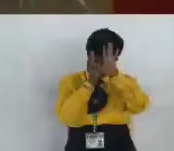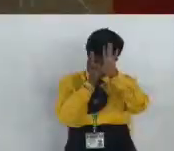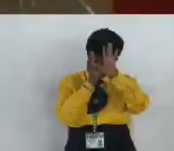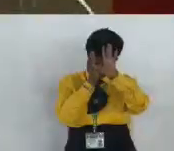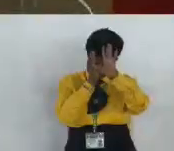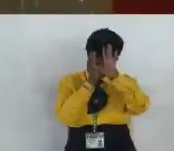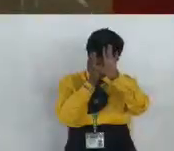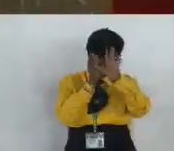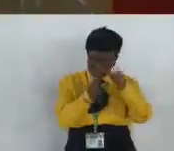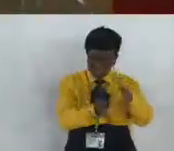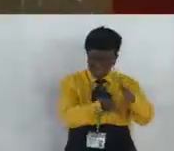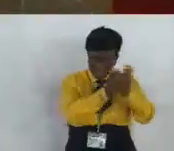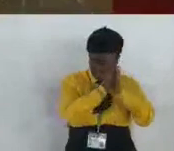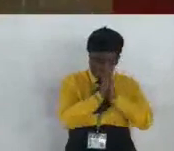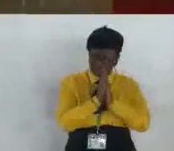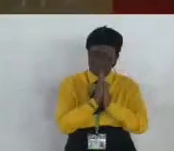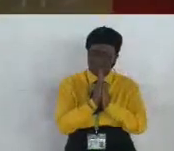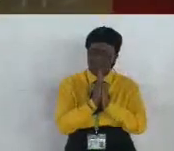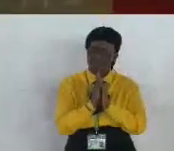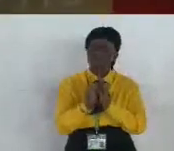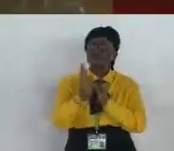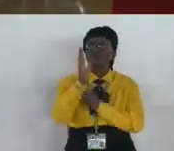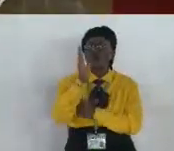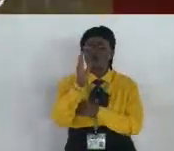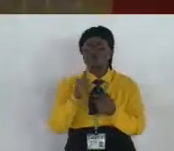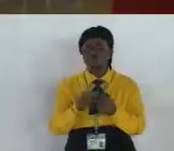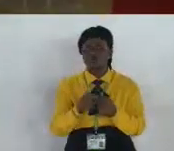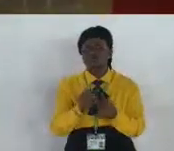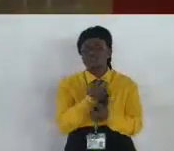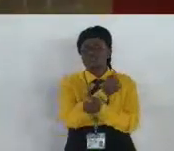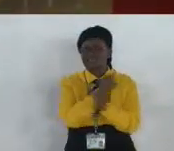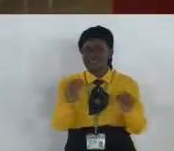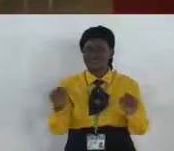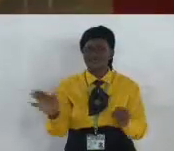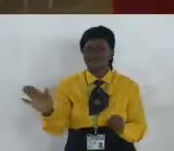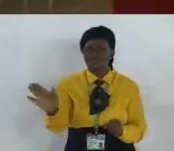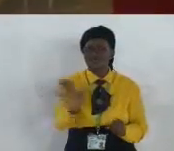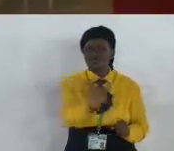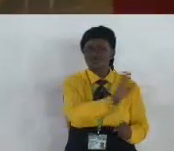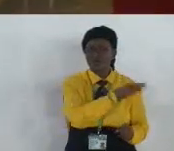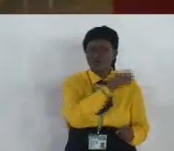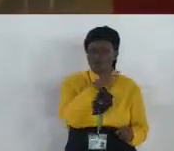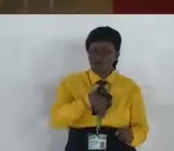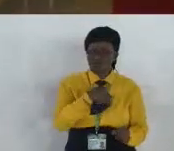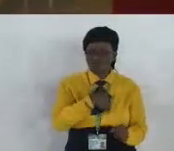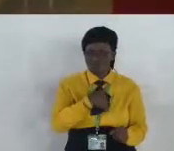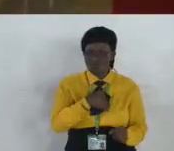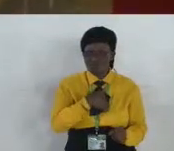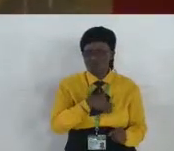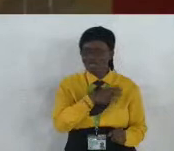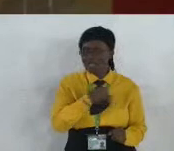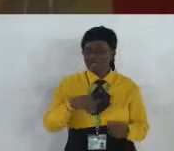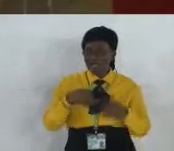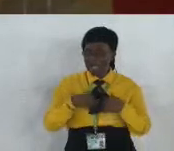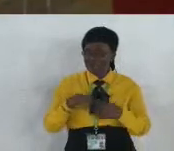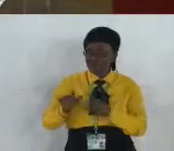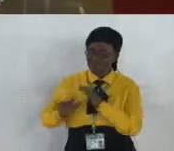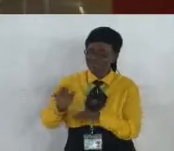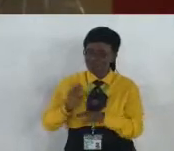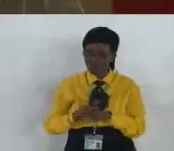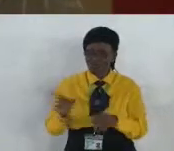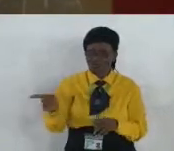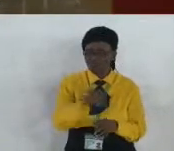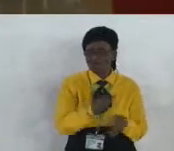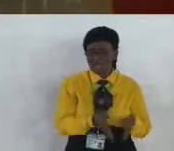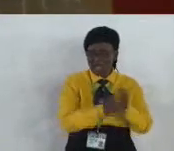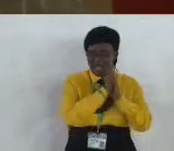Ask God to save your soul. Ask God to be merciful unto you. Ask Him to wash you clean. Ask Him to become your